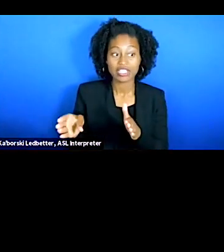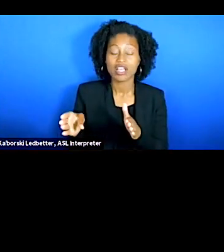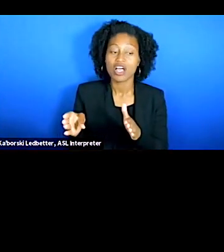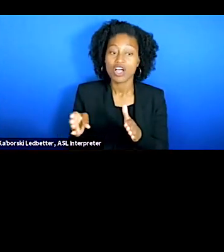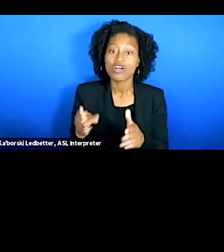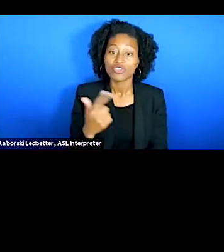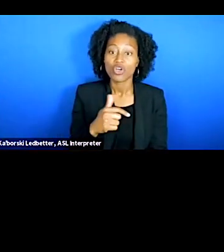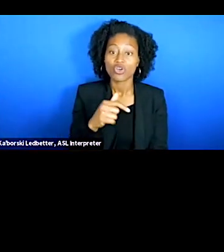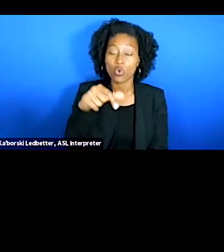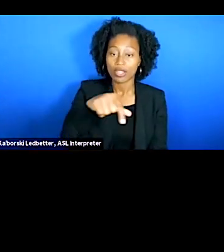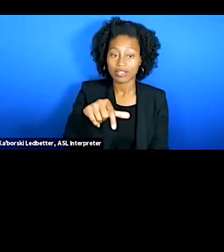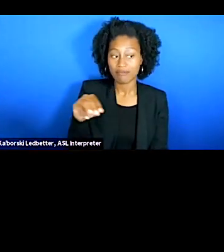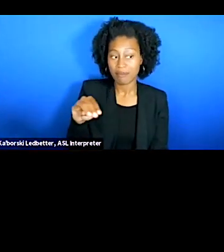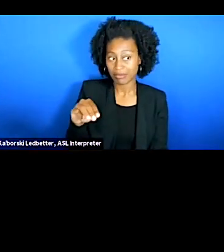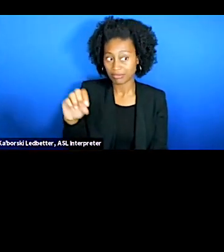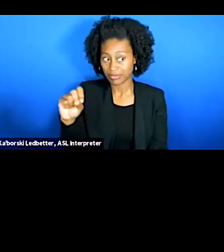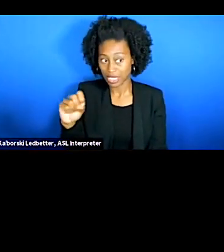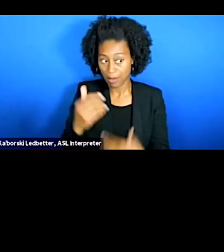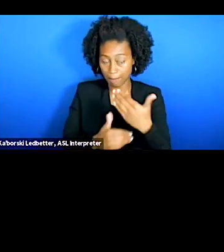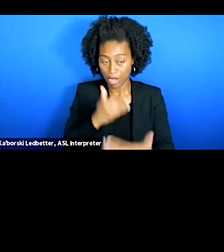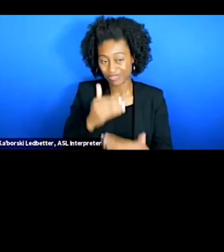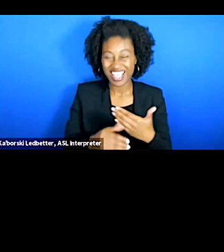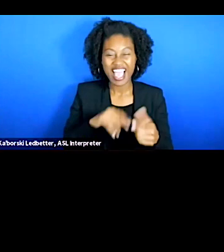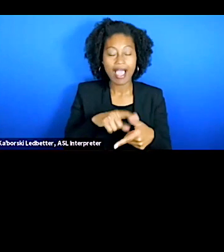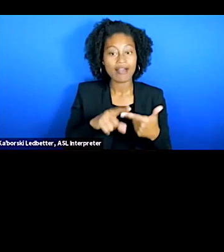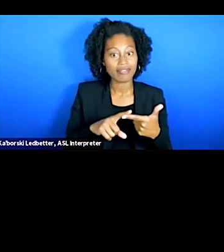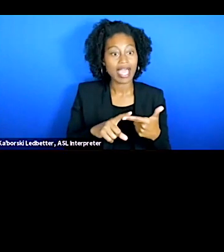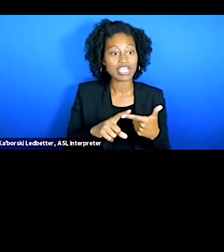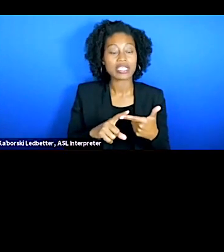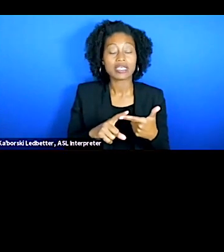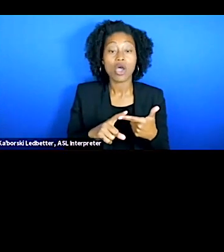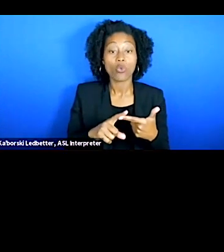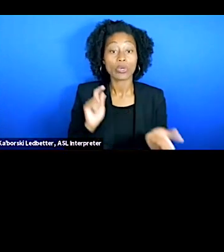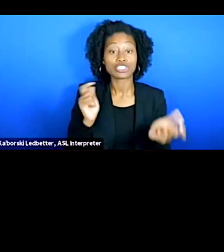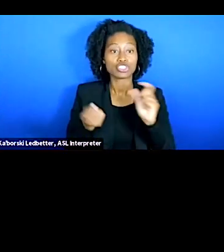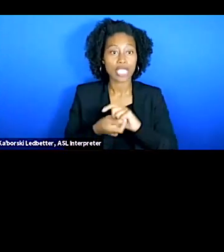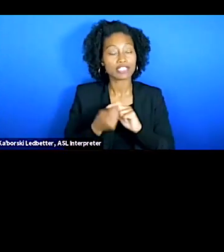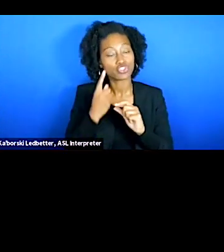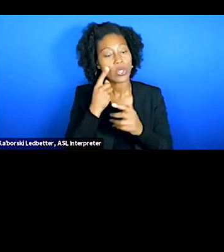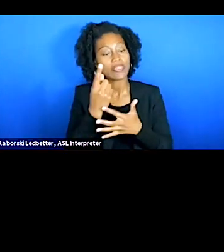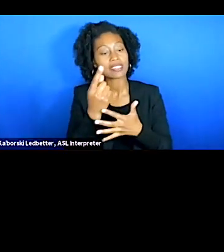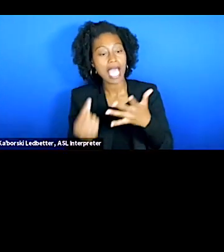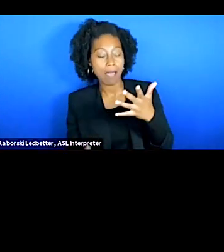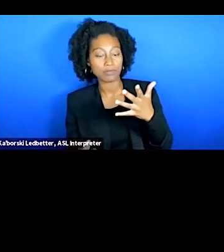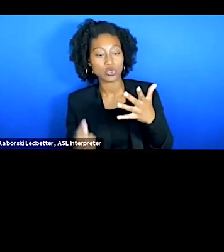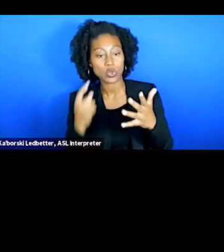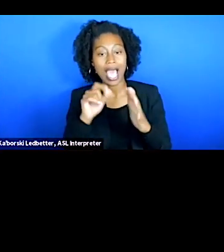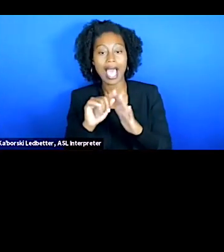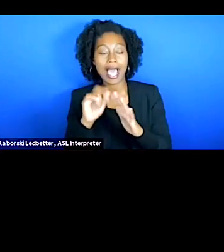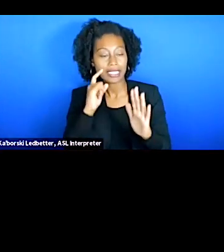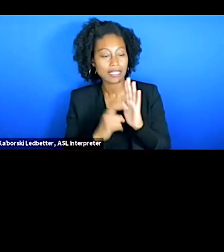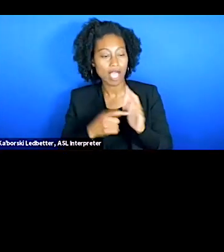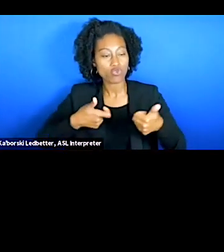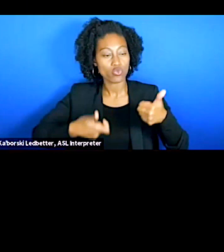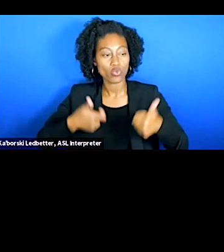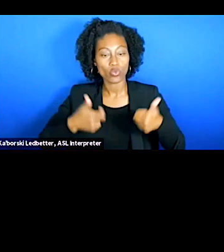metasynthesis process to implementing the different steps to identify the literature we will include.